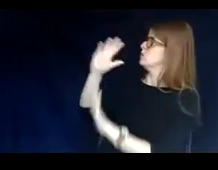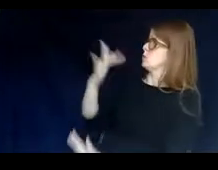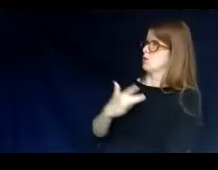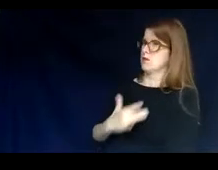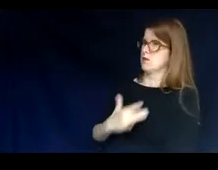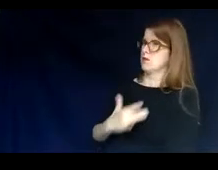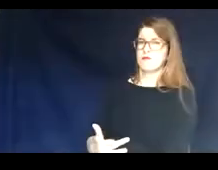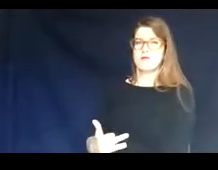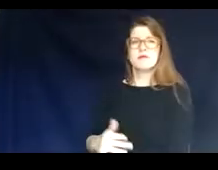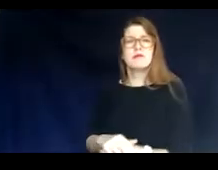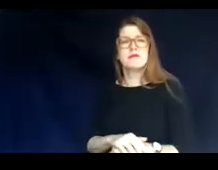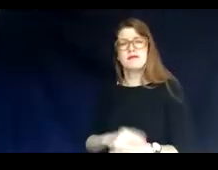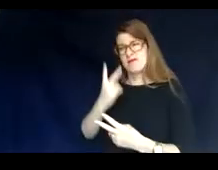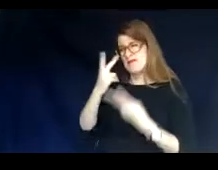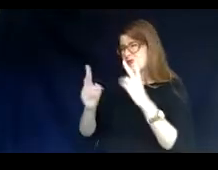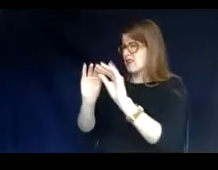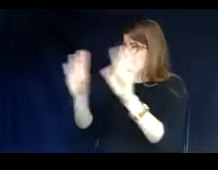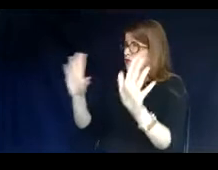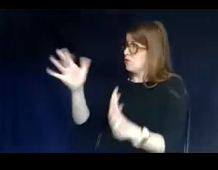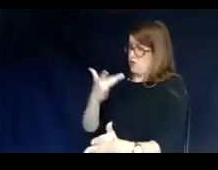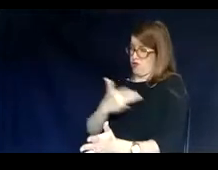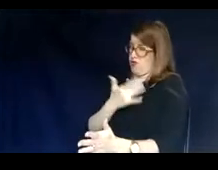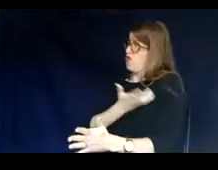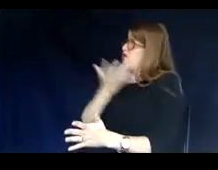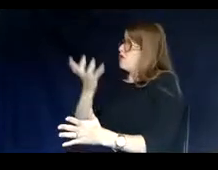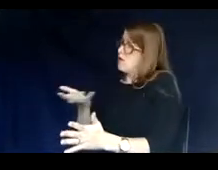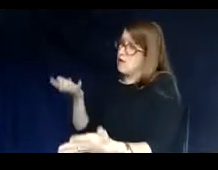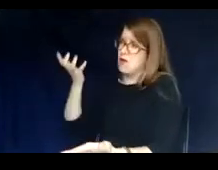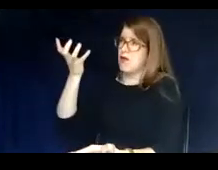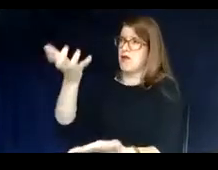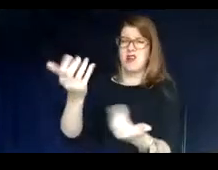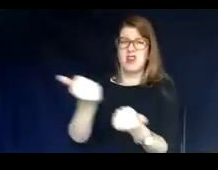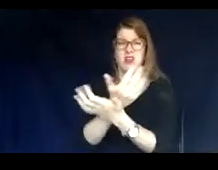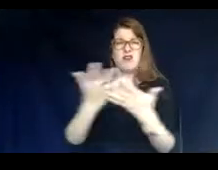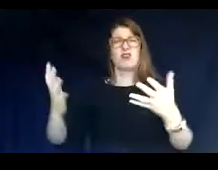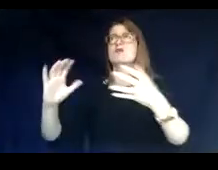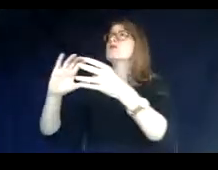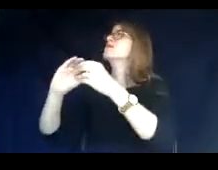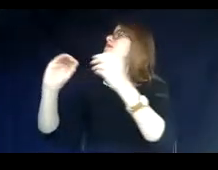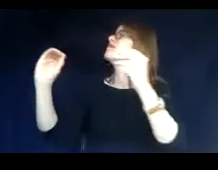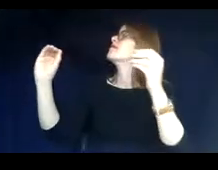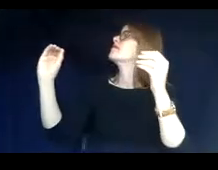alive. I can see your heart in everything you say.